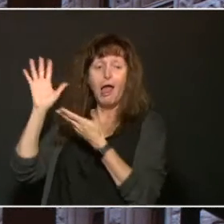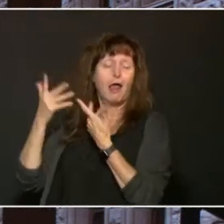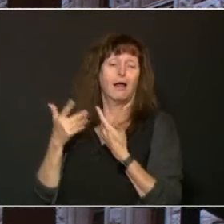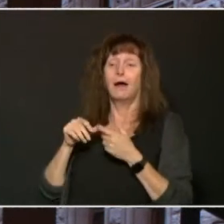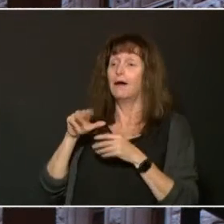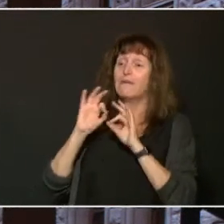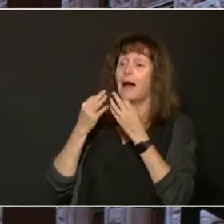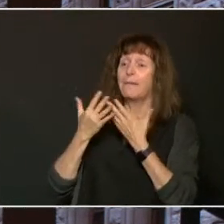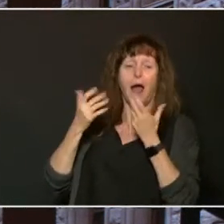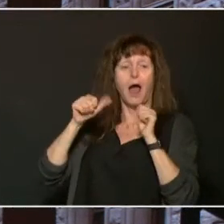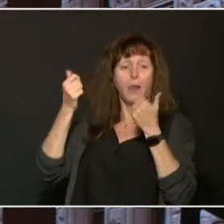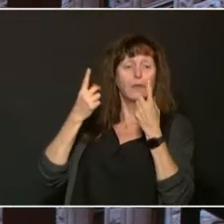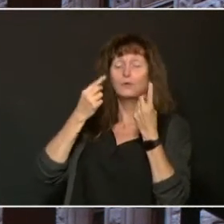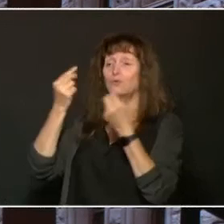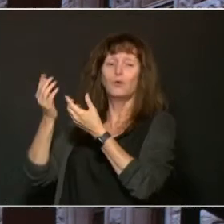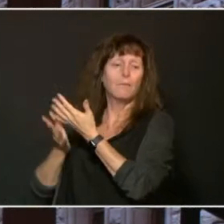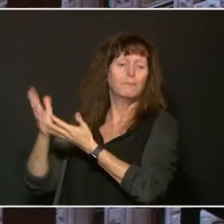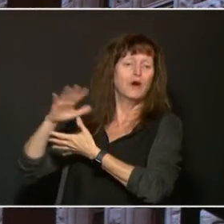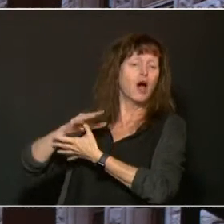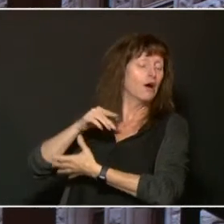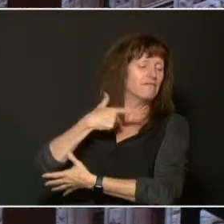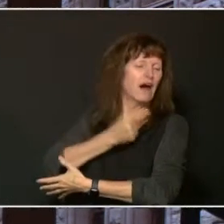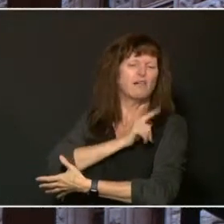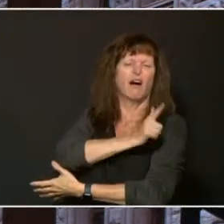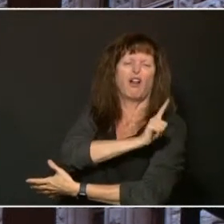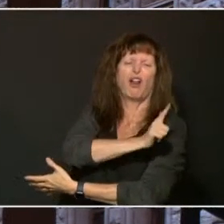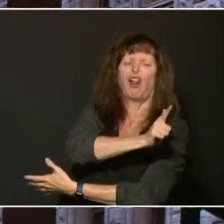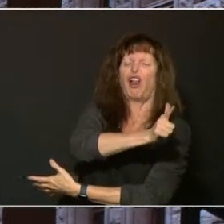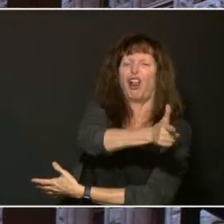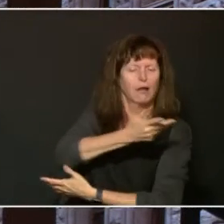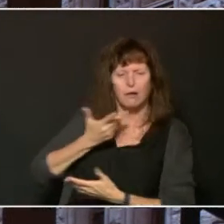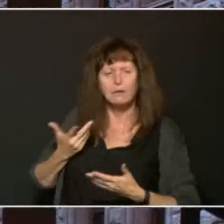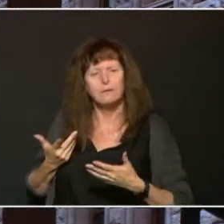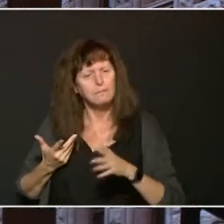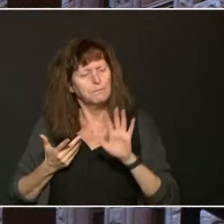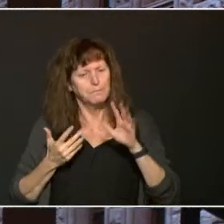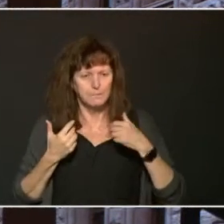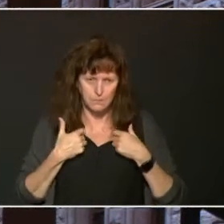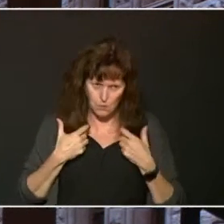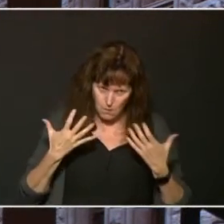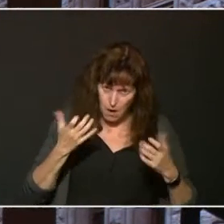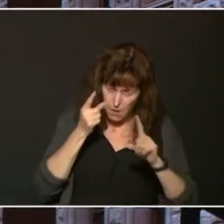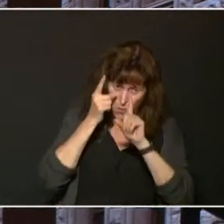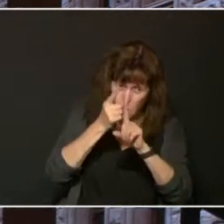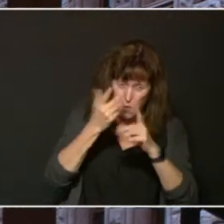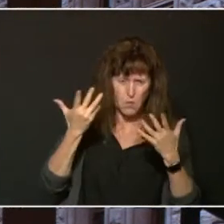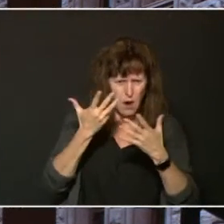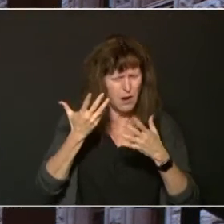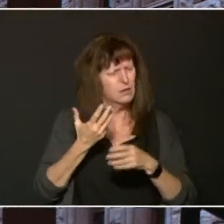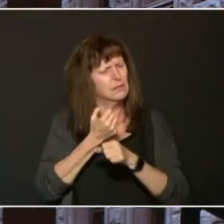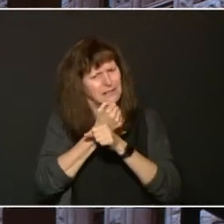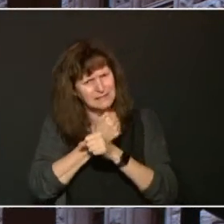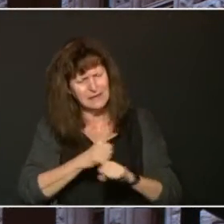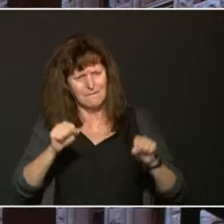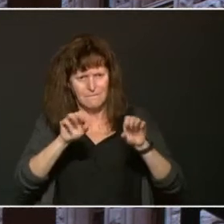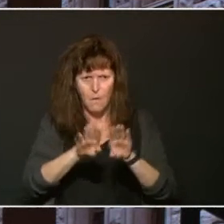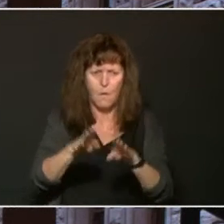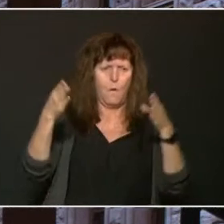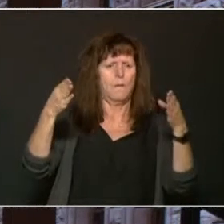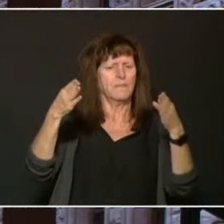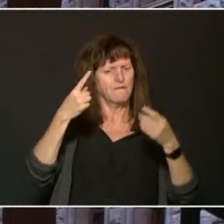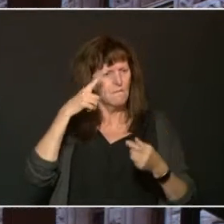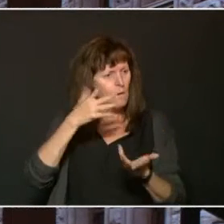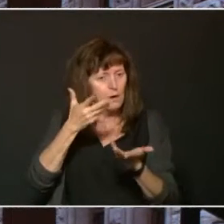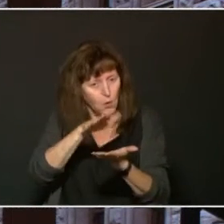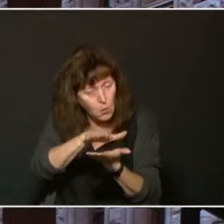is just a reminder that we want the safest opening possible for our schools in the fall, and high immunization rates are